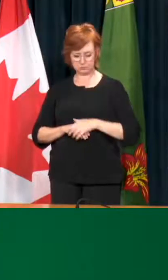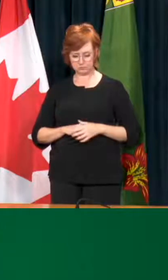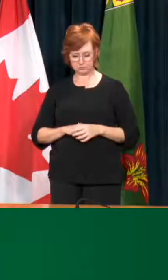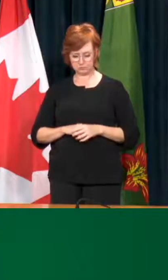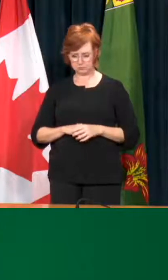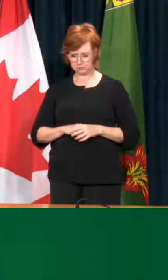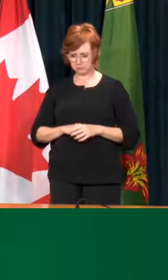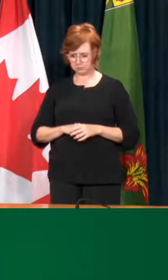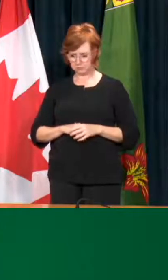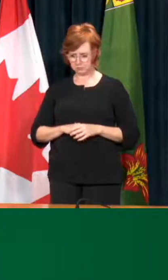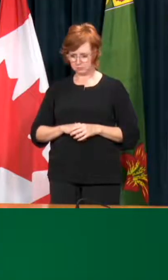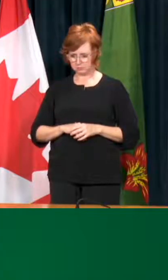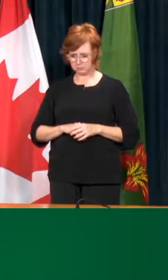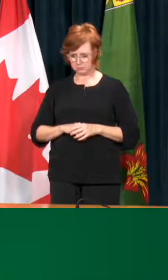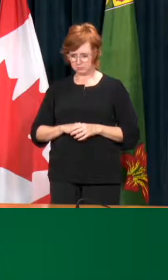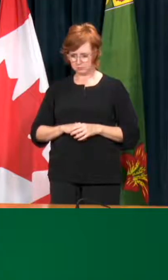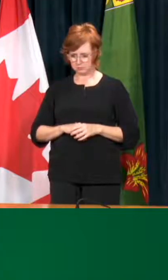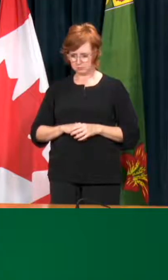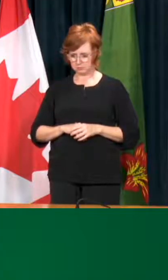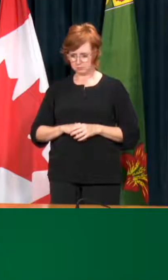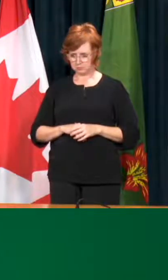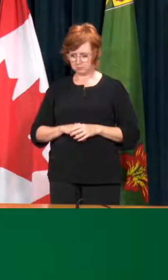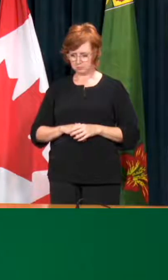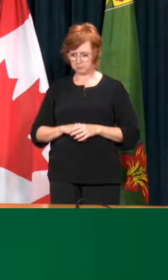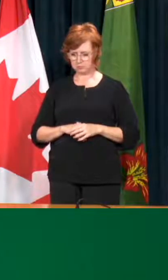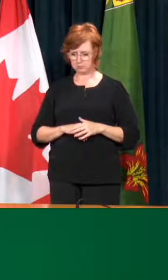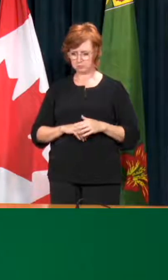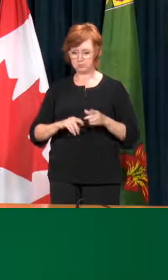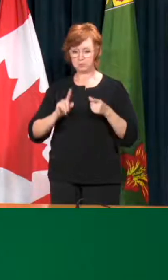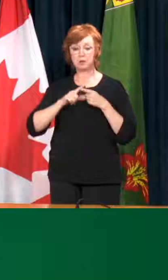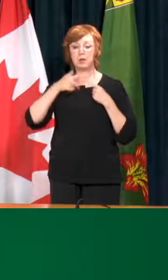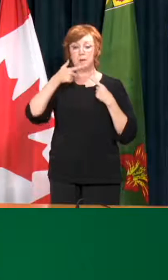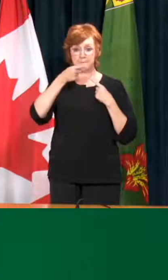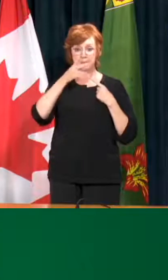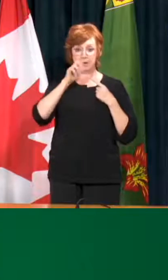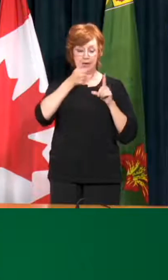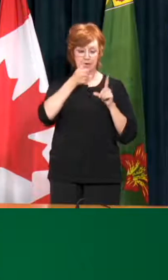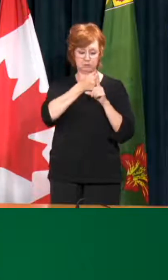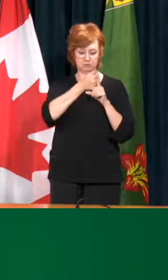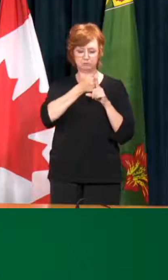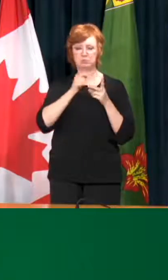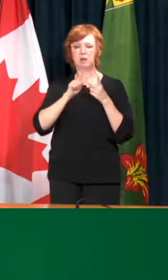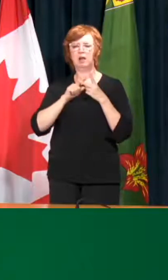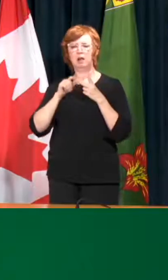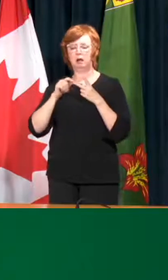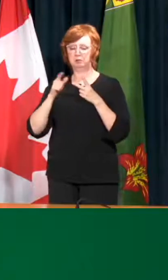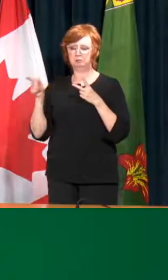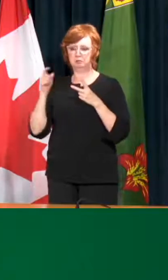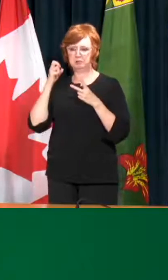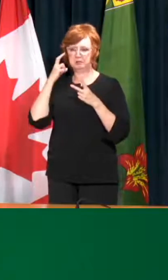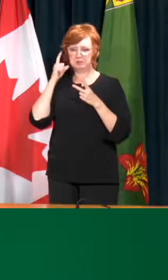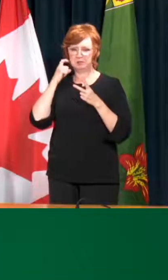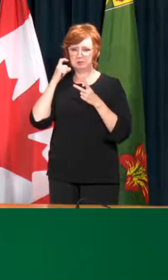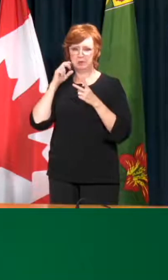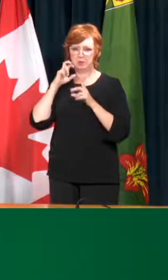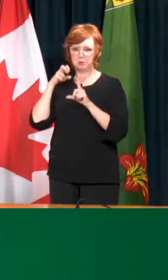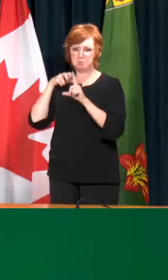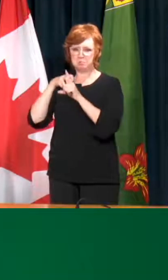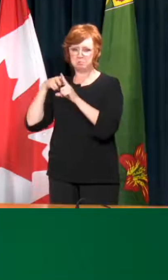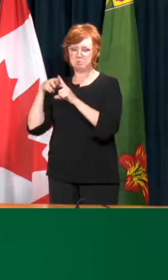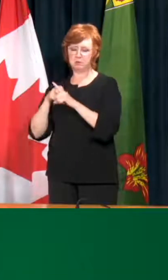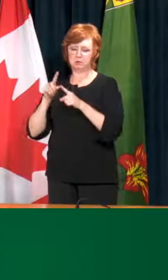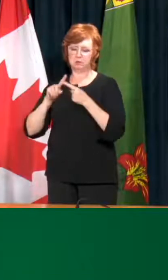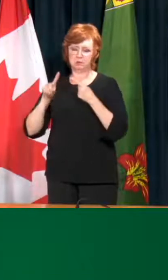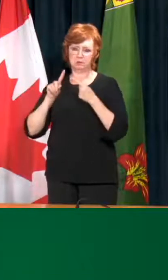right now is it's expected to kind of happen in other communities across the province as this continues. I'm just wondering, I guess, what would